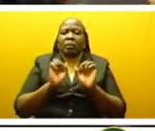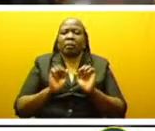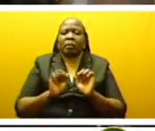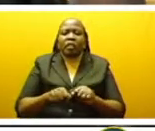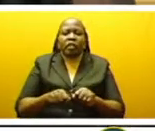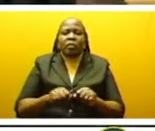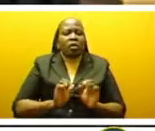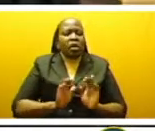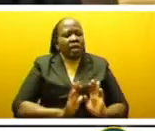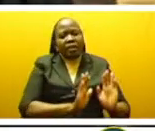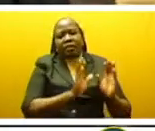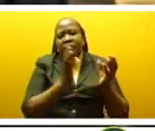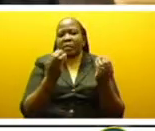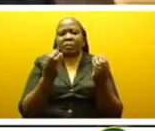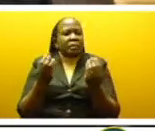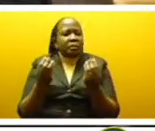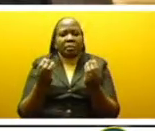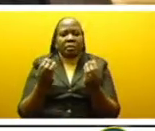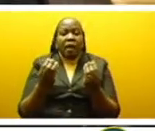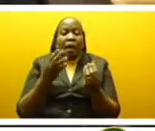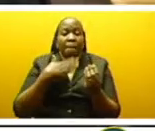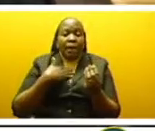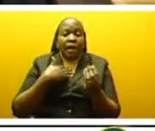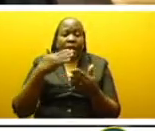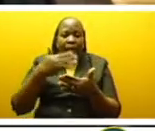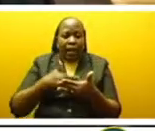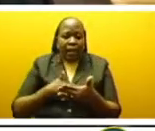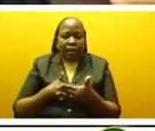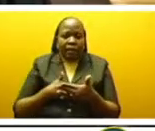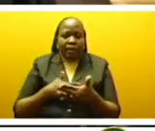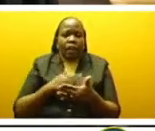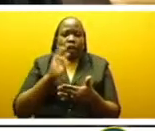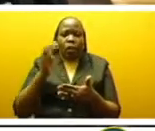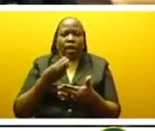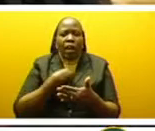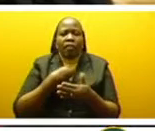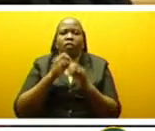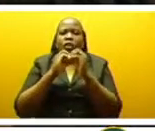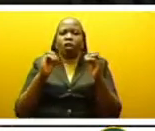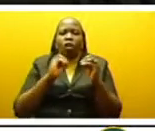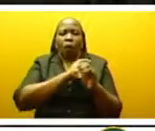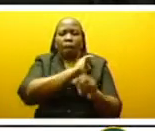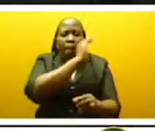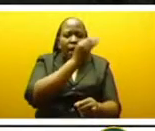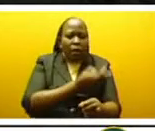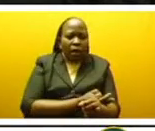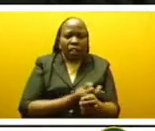In my earlier days, if you ask me, I would say there's no power to animate